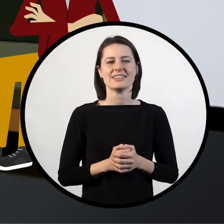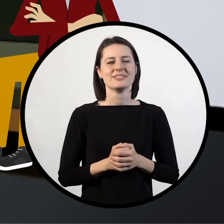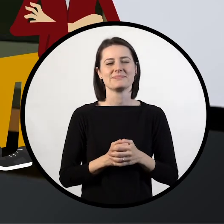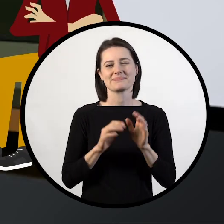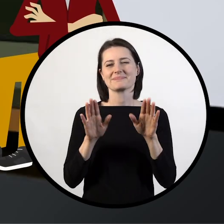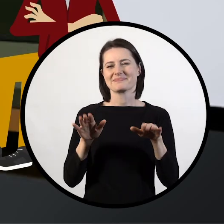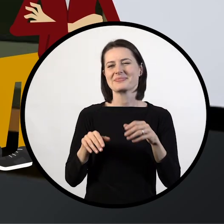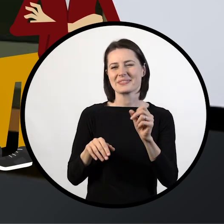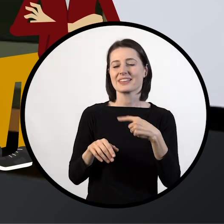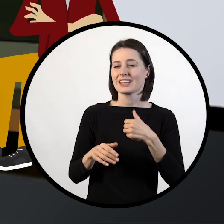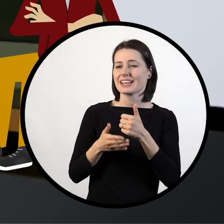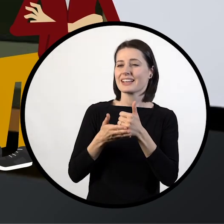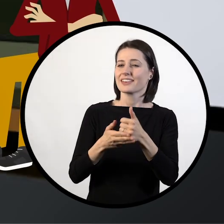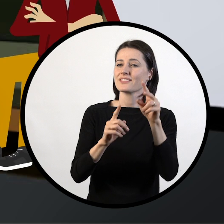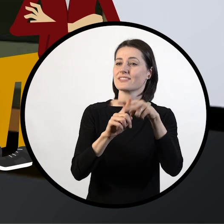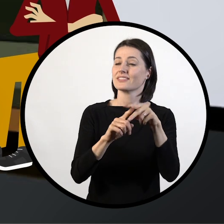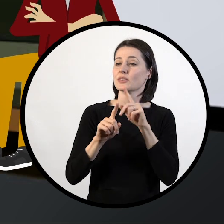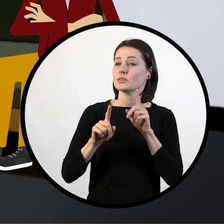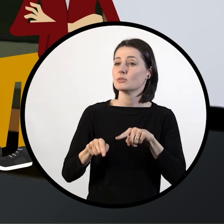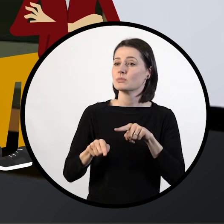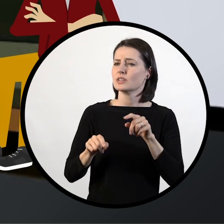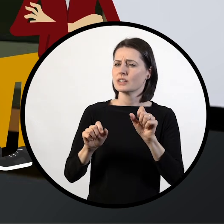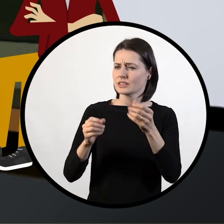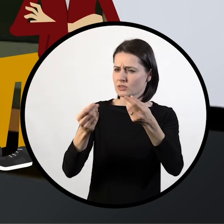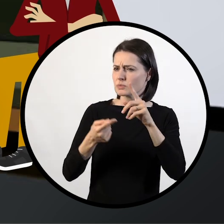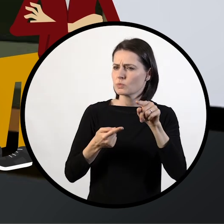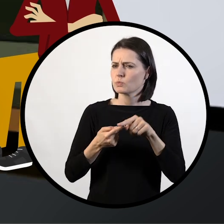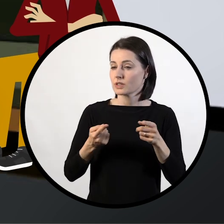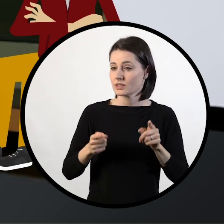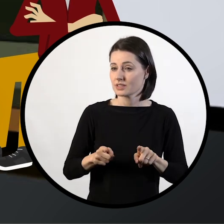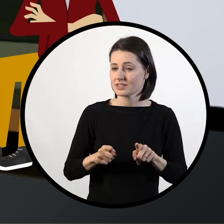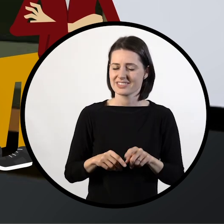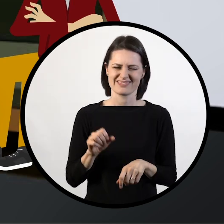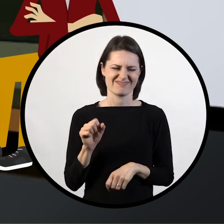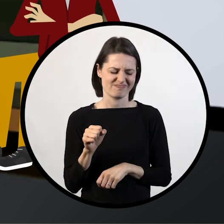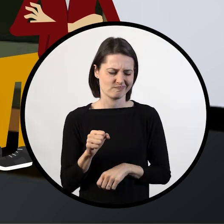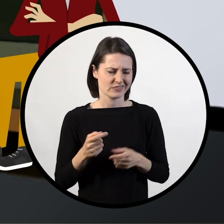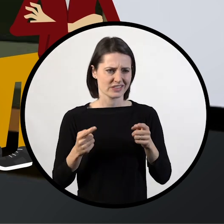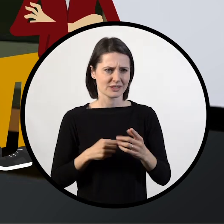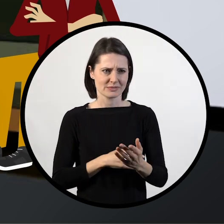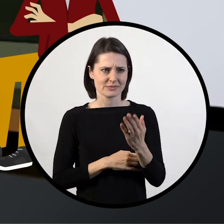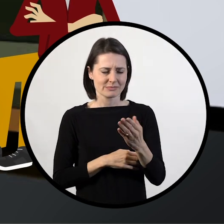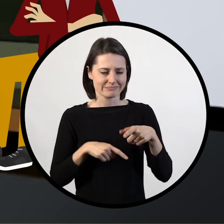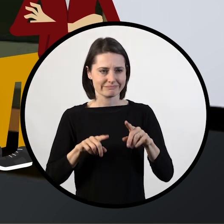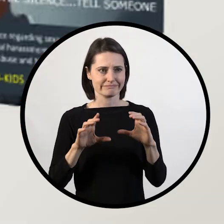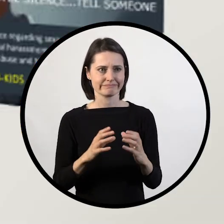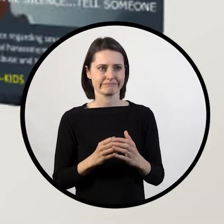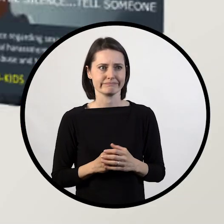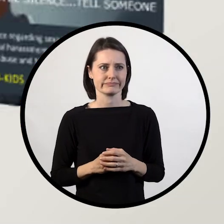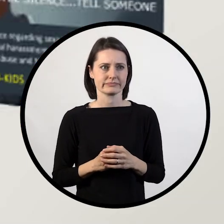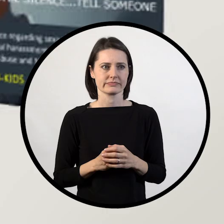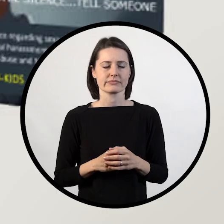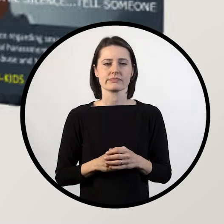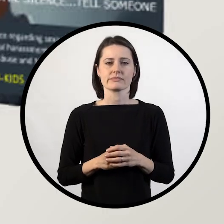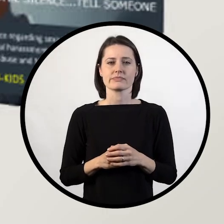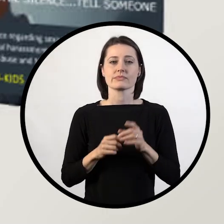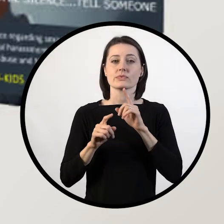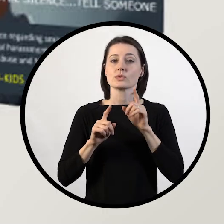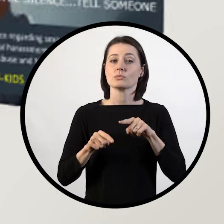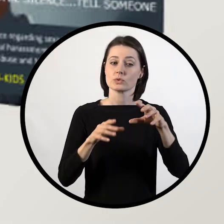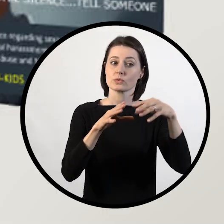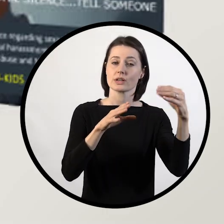report. Can you tell me when this occurred? Yeah, it happened this morning in class. Report to an